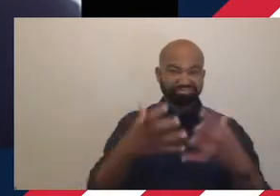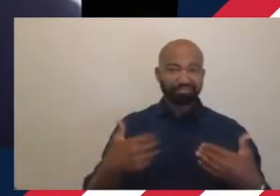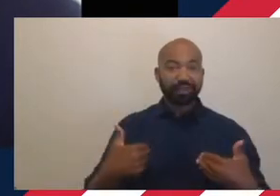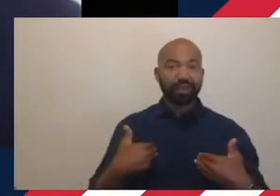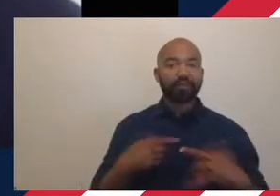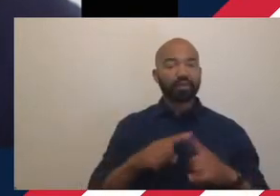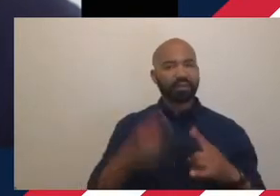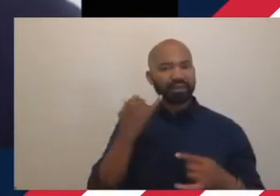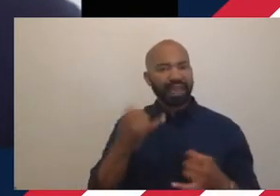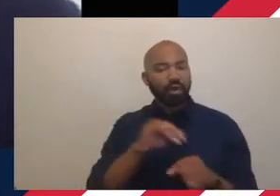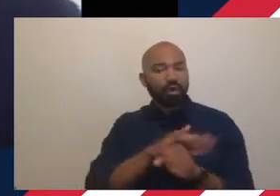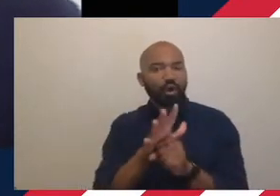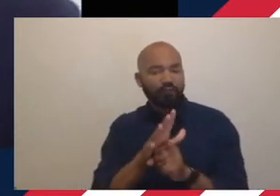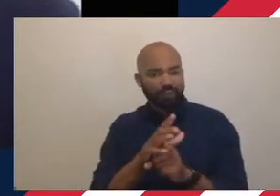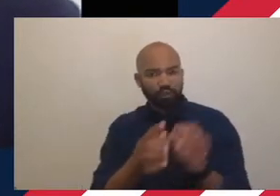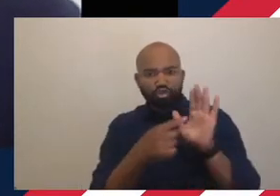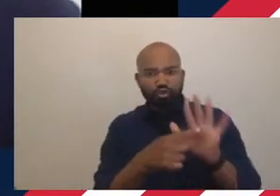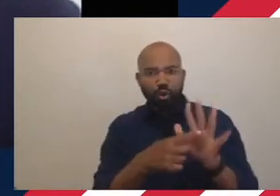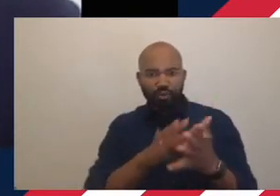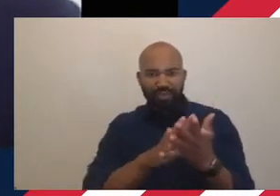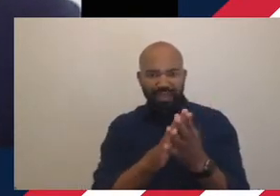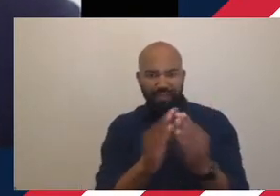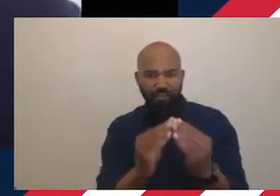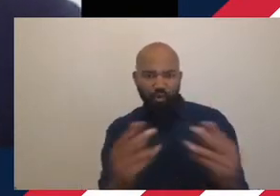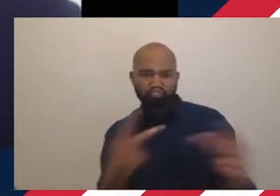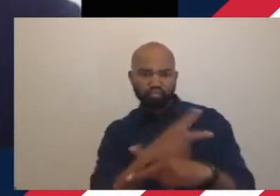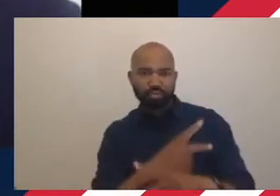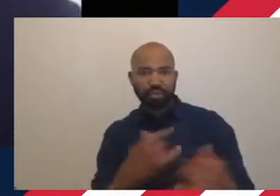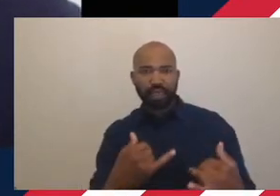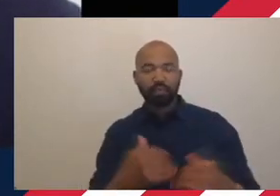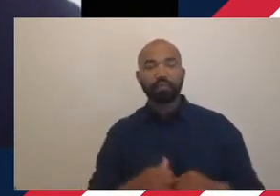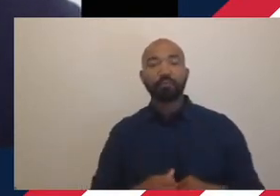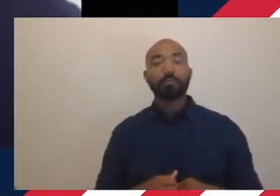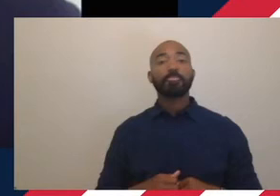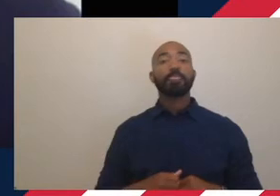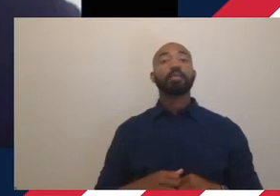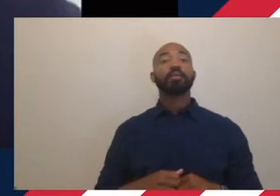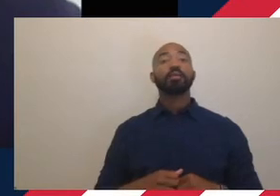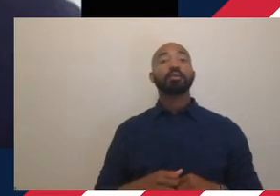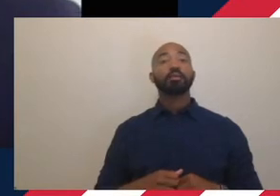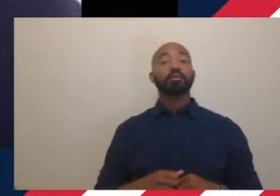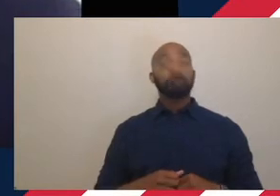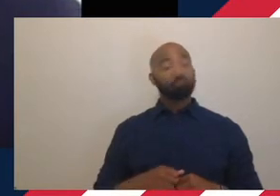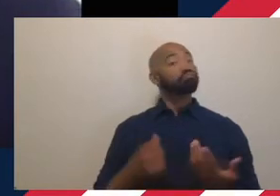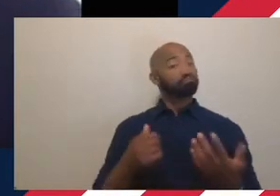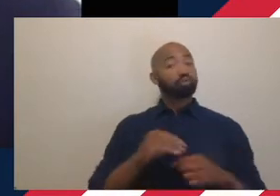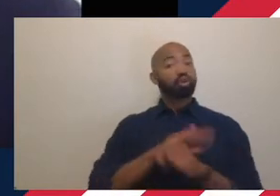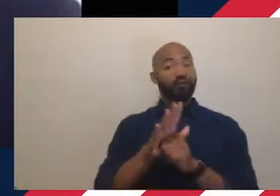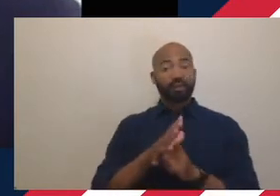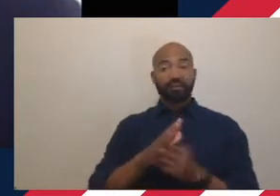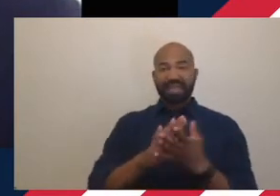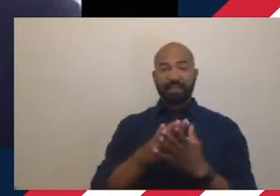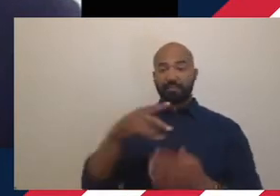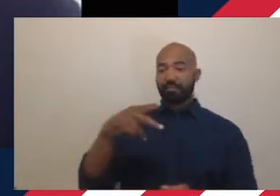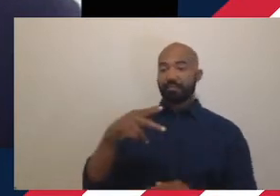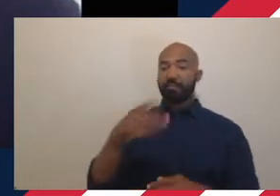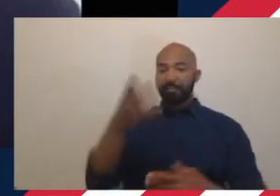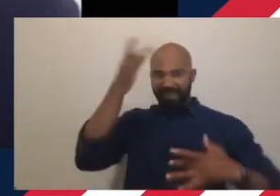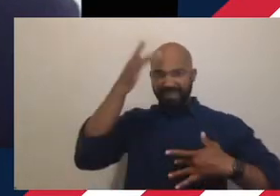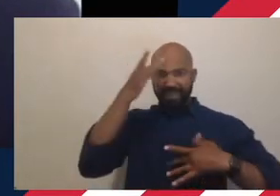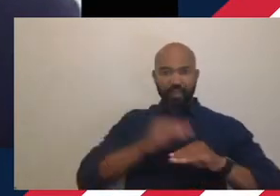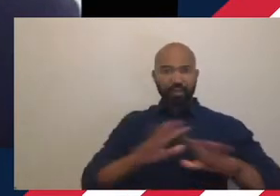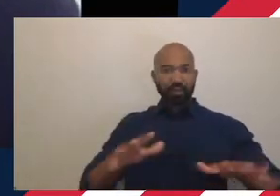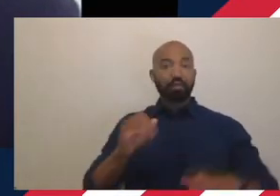In less than 6 months, I think we've already established COVID-19 as the pandemic of our generation in terms of